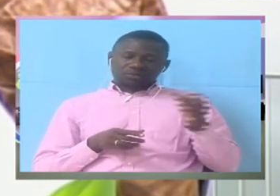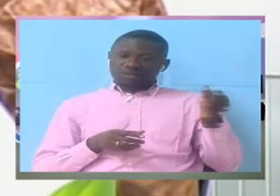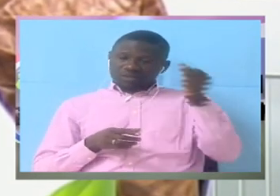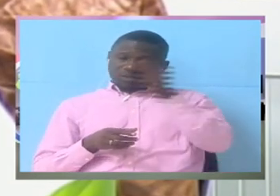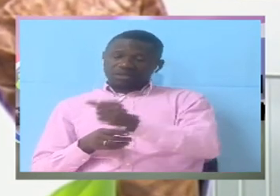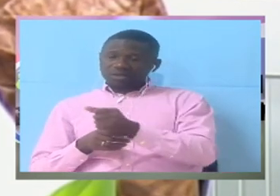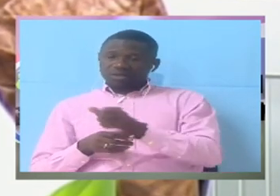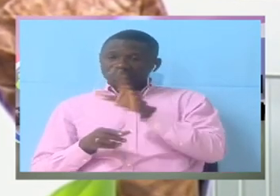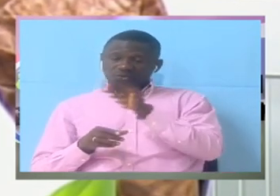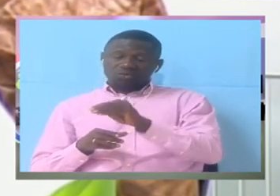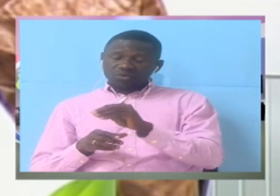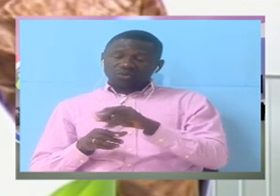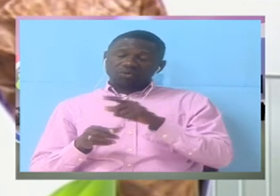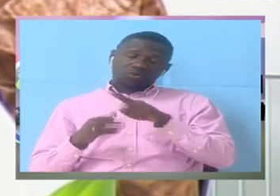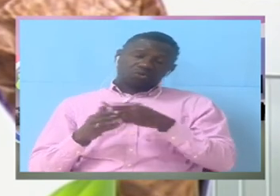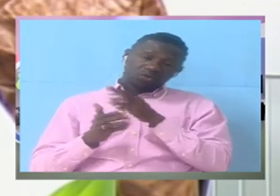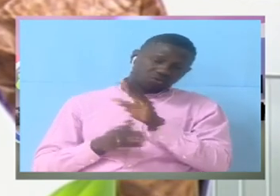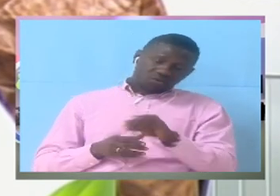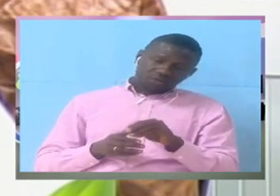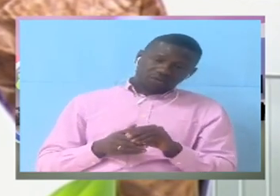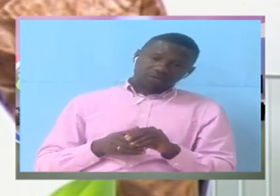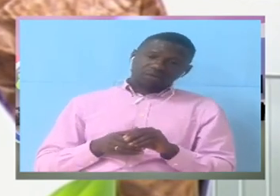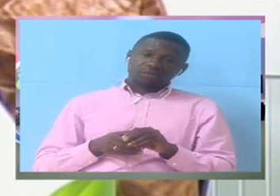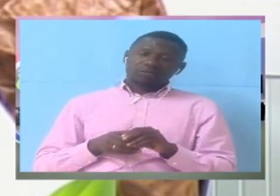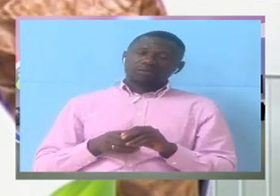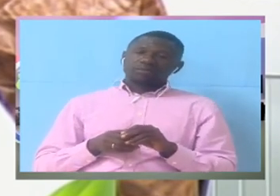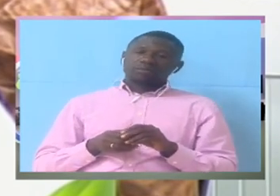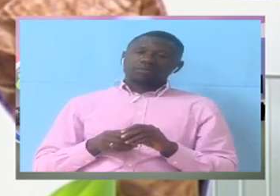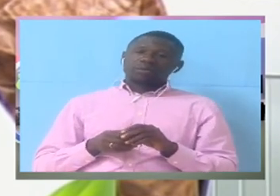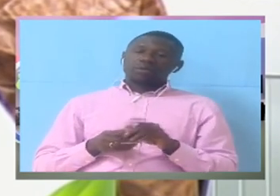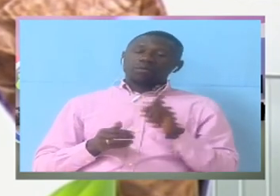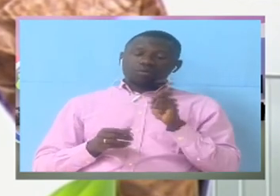whoever will take the message there, whether he does it or doesn't do